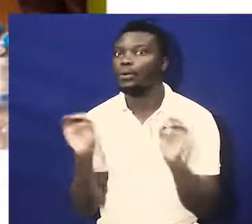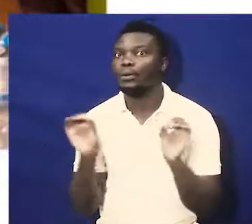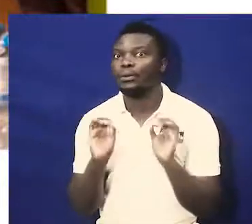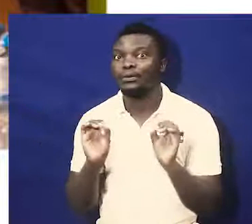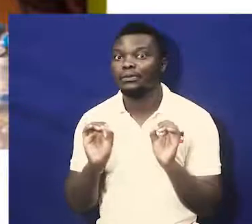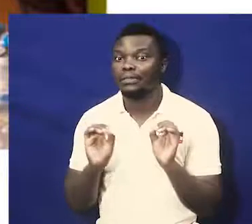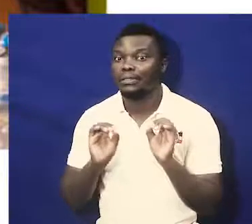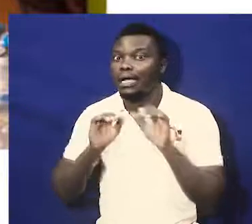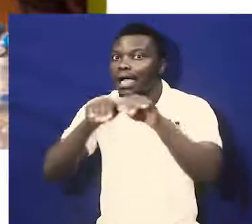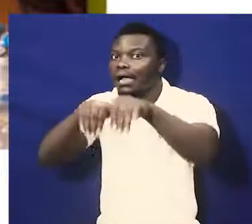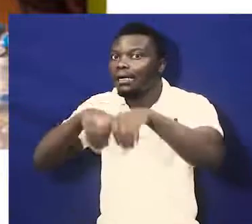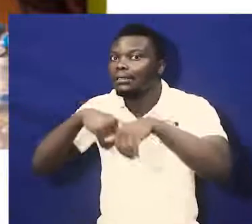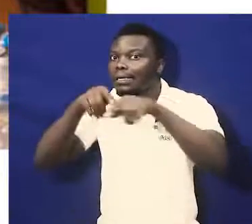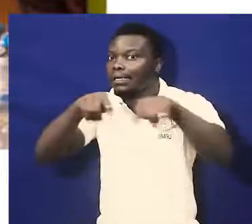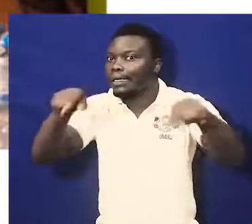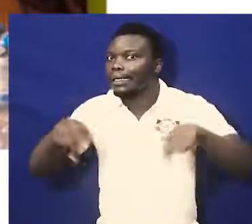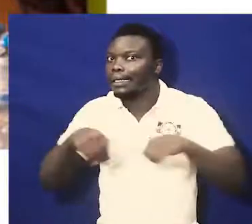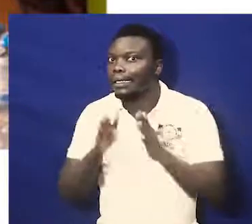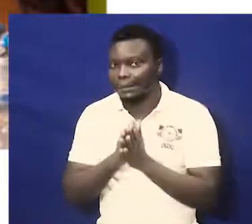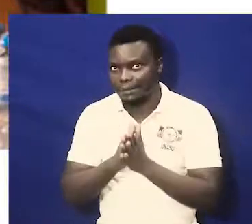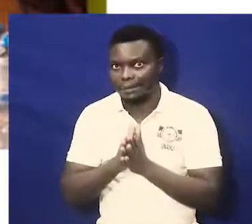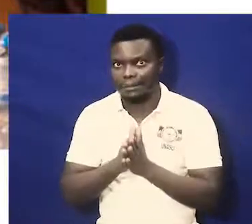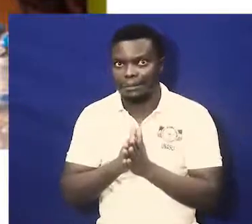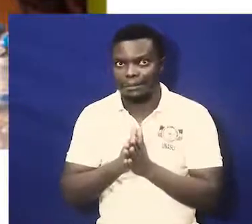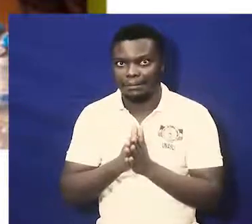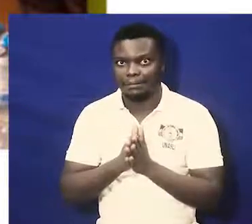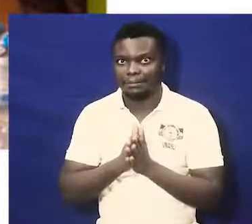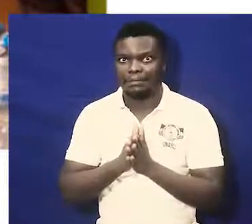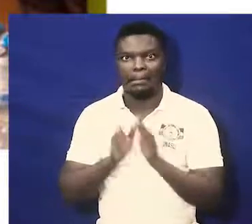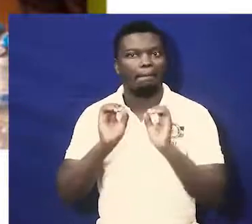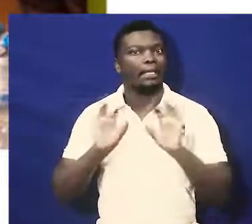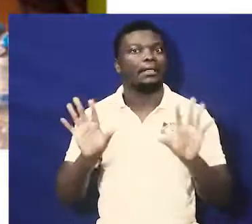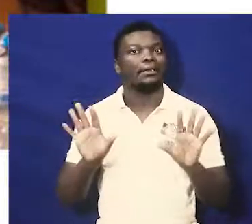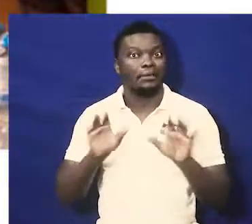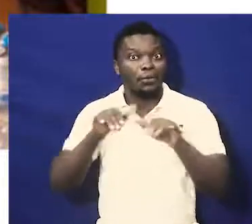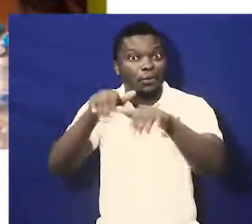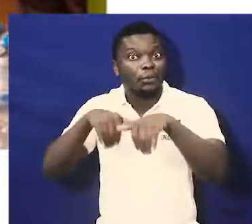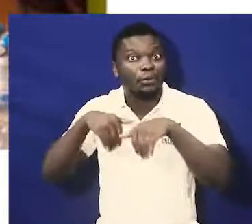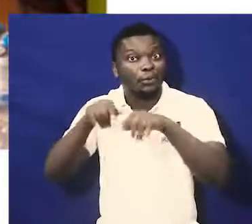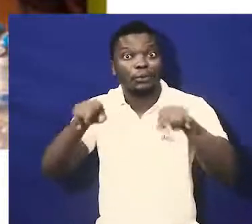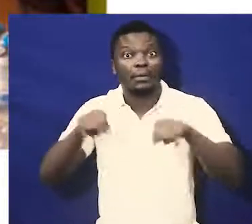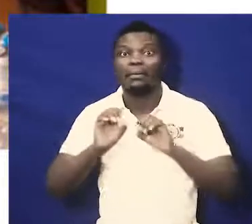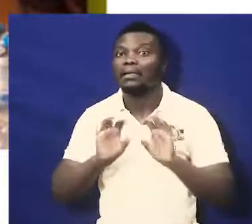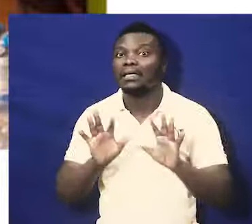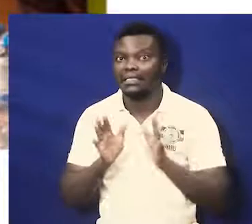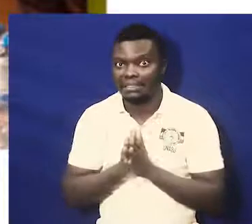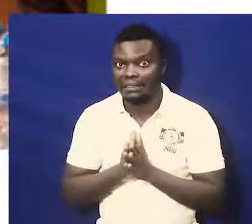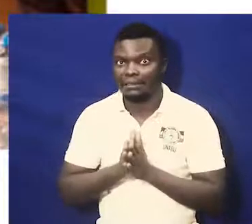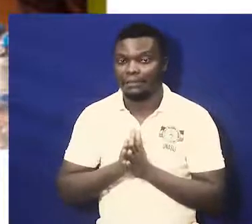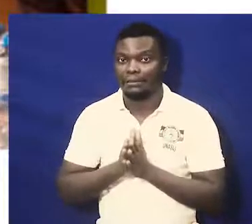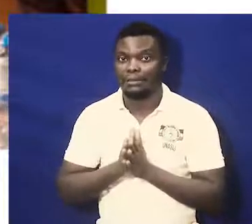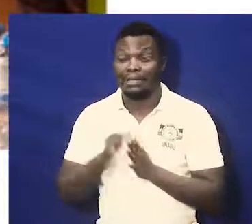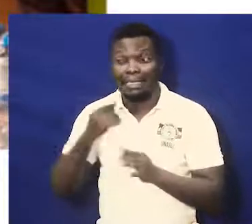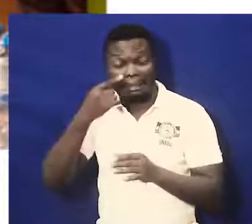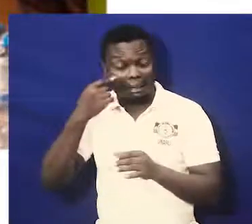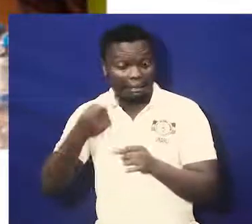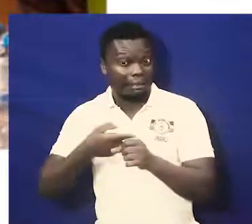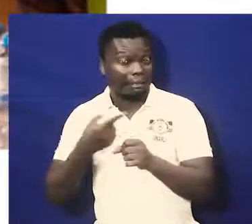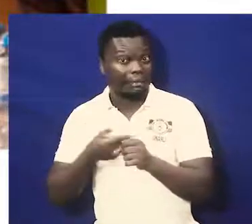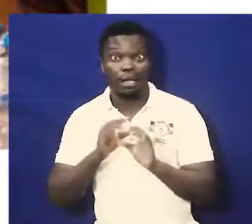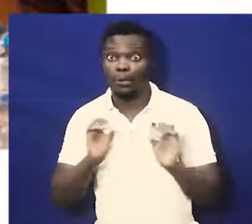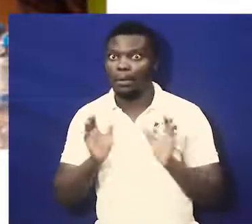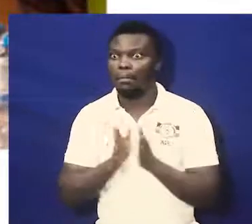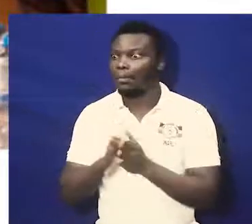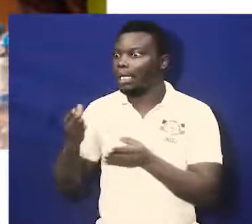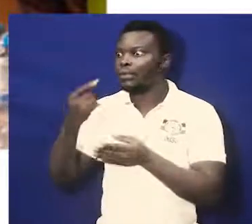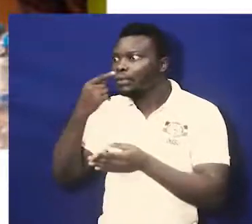for tomatoes. She does not have a garden for onions, but she sells them. And